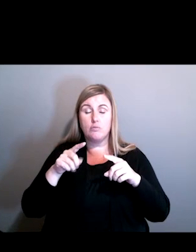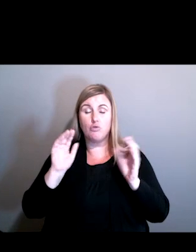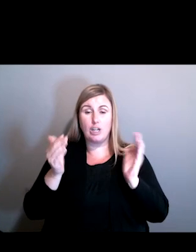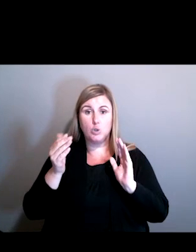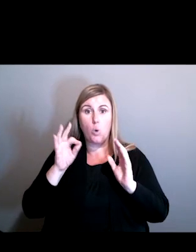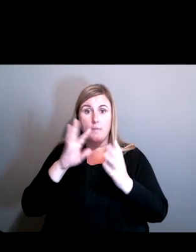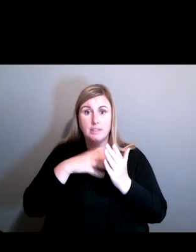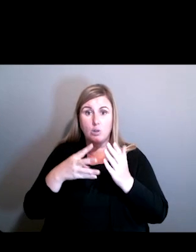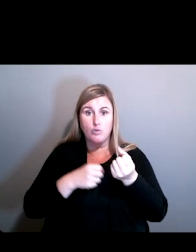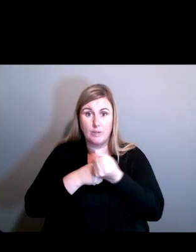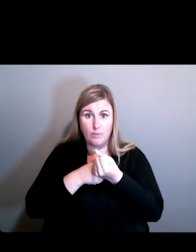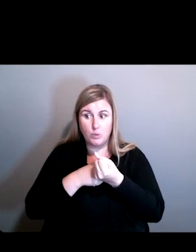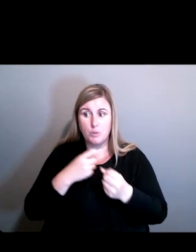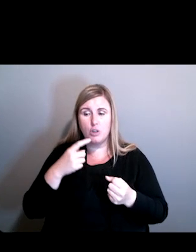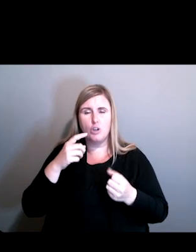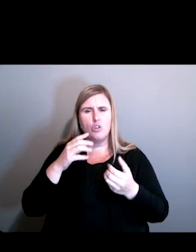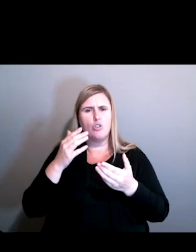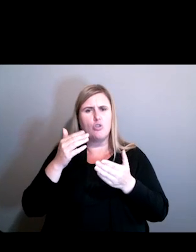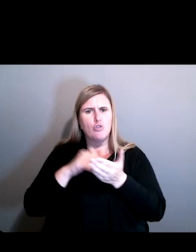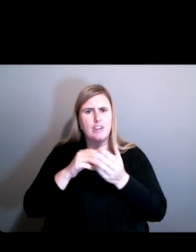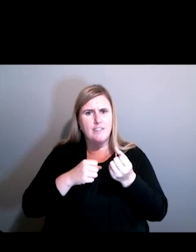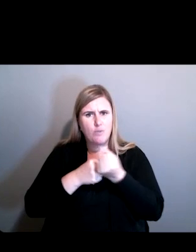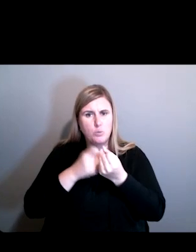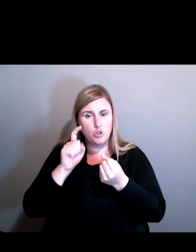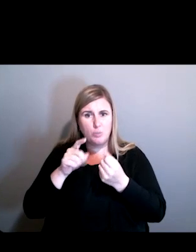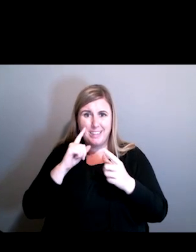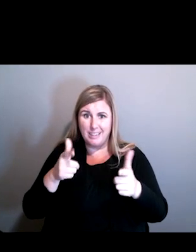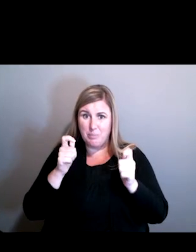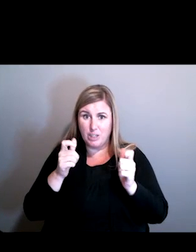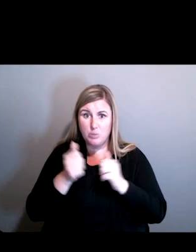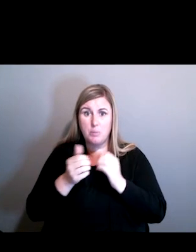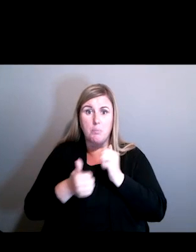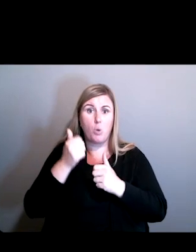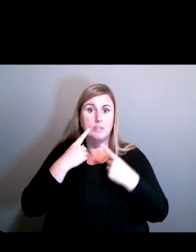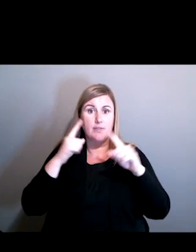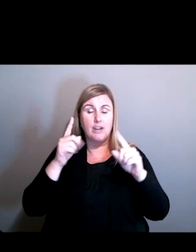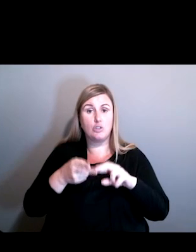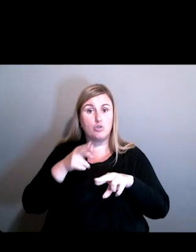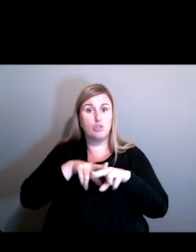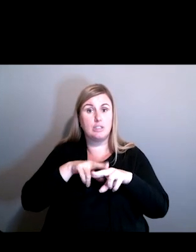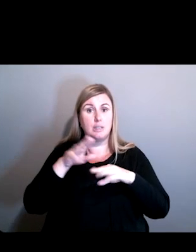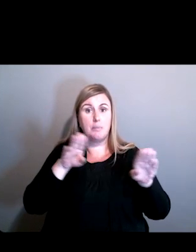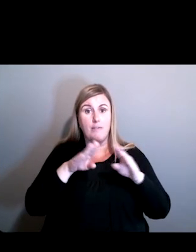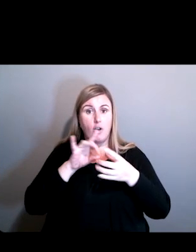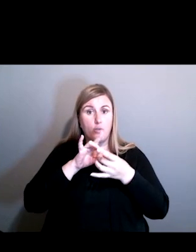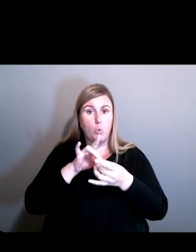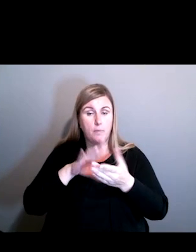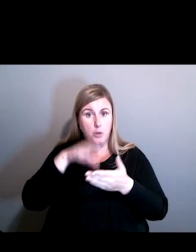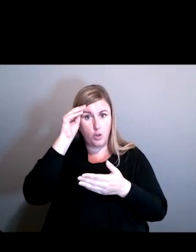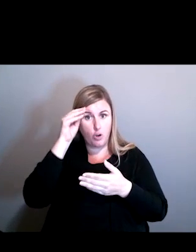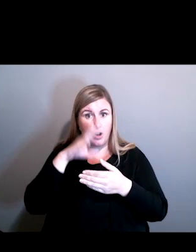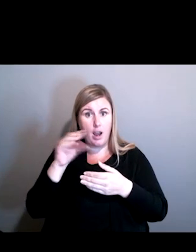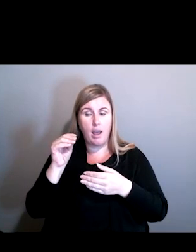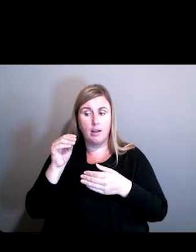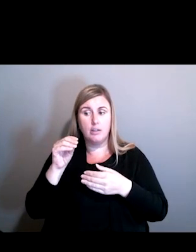reinforcement. Reinforcement should be immediate to be most effective and to increase the behaviors of a cooperative learner